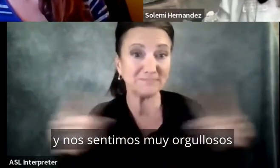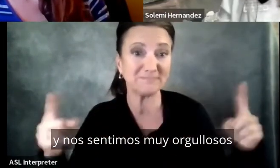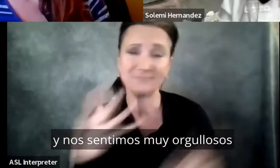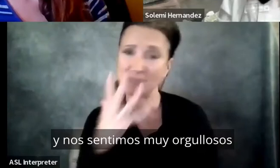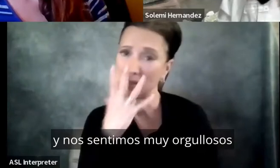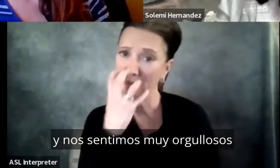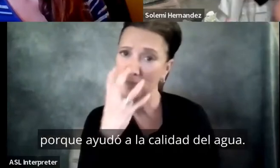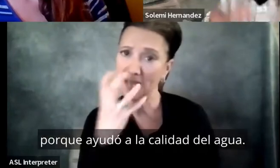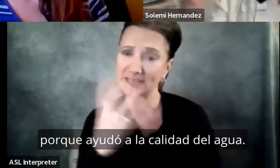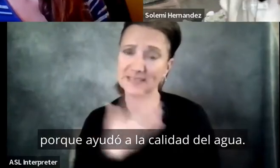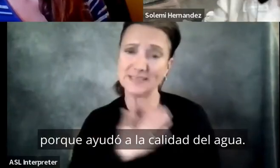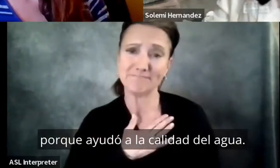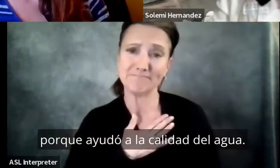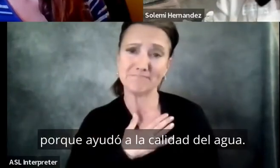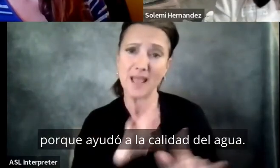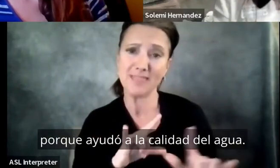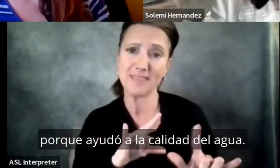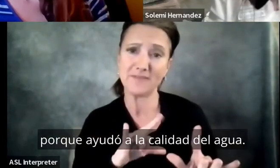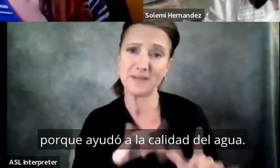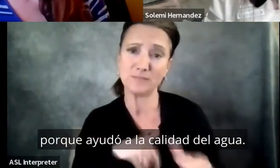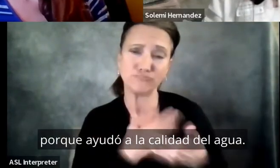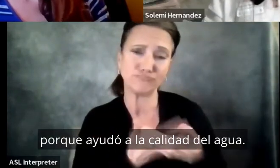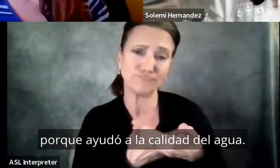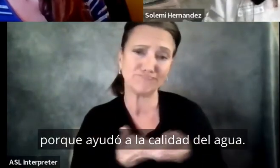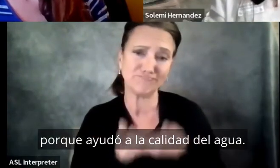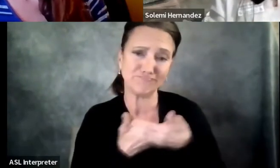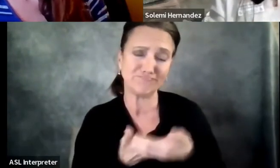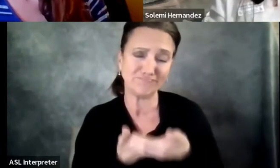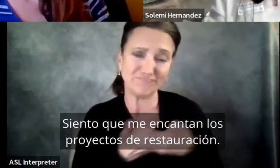we were very proud because, you know, it helped the water quality.